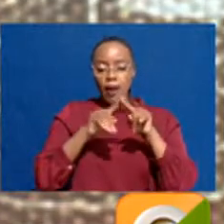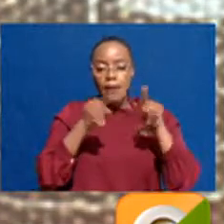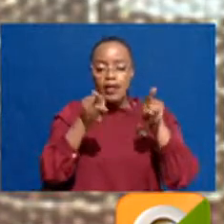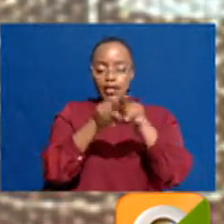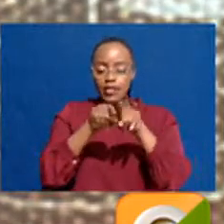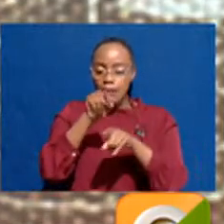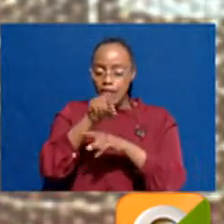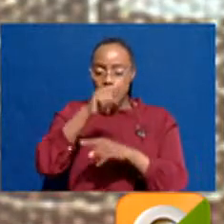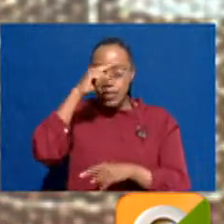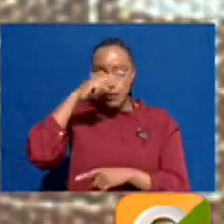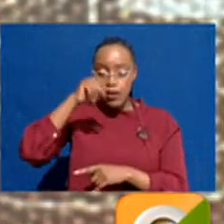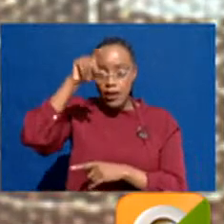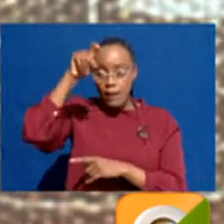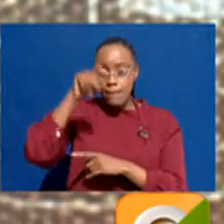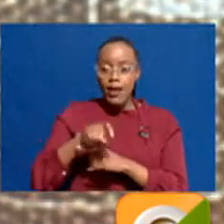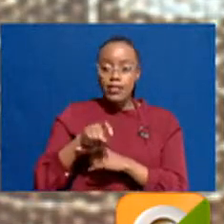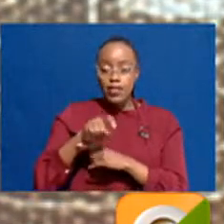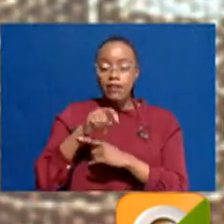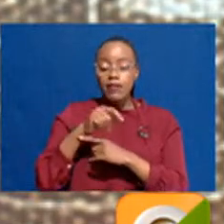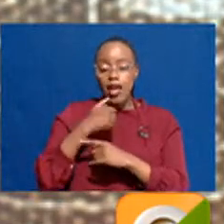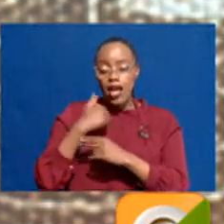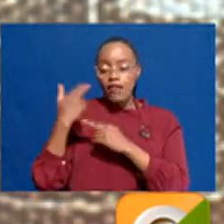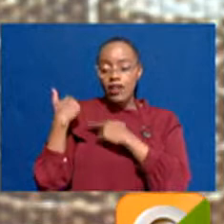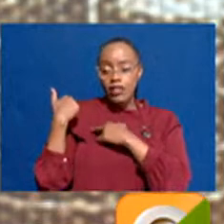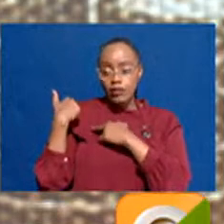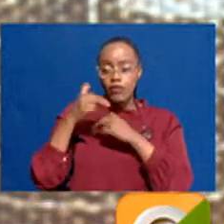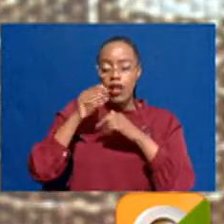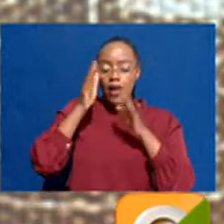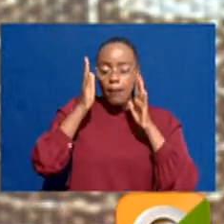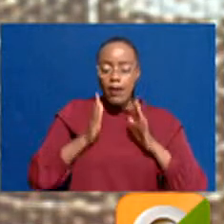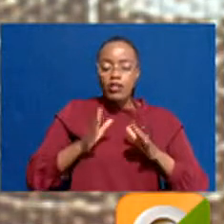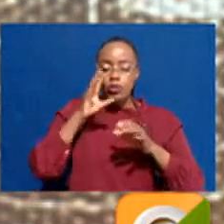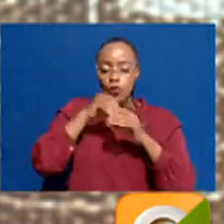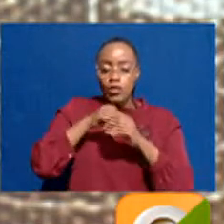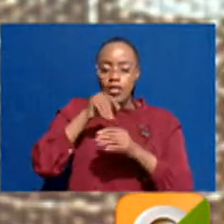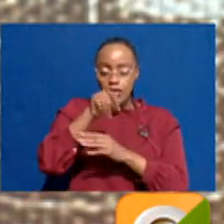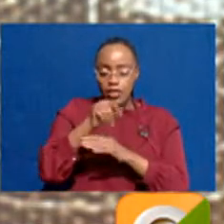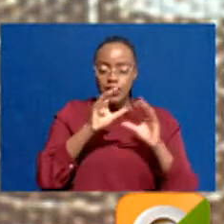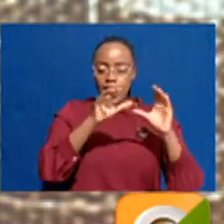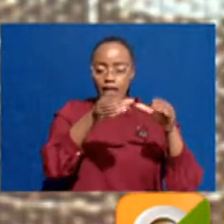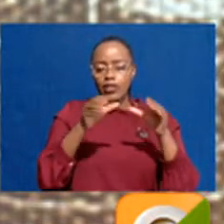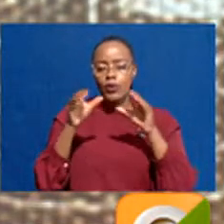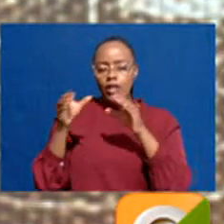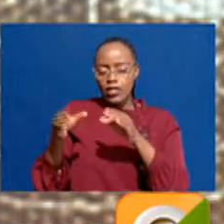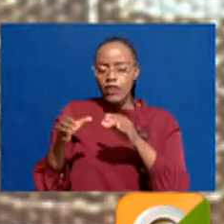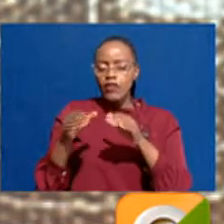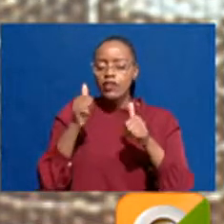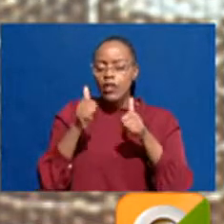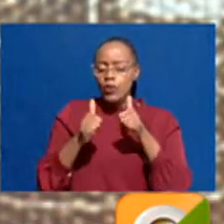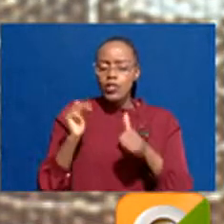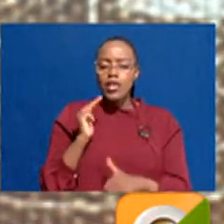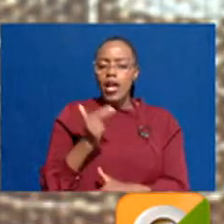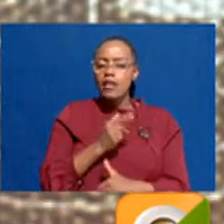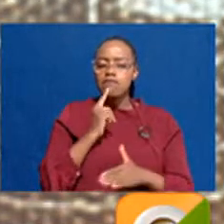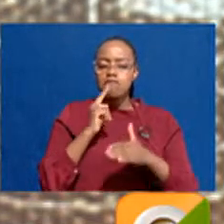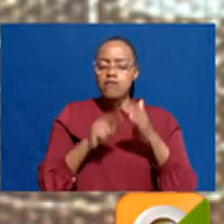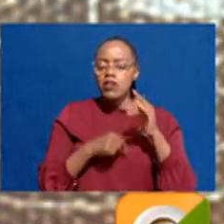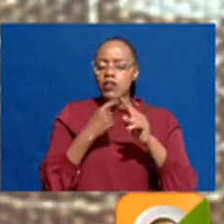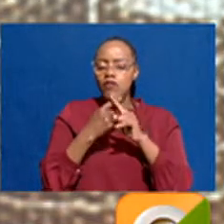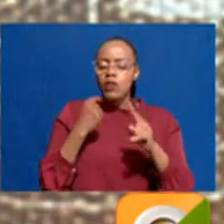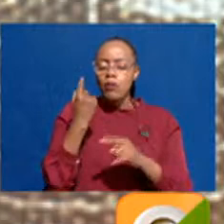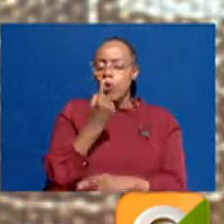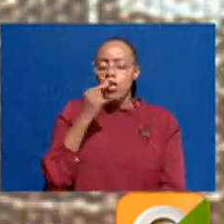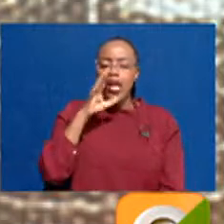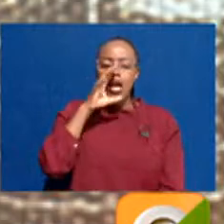surely that policy must be the responsibility of someone within that organization. So, and we are not saying this out of